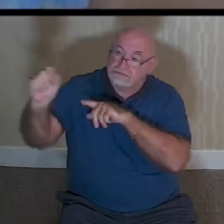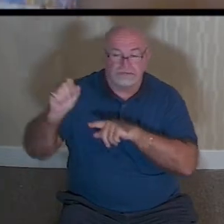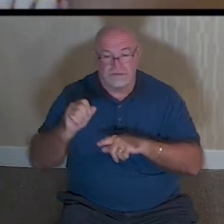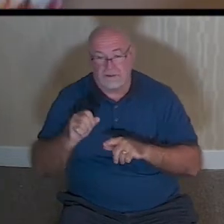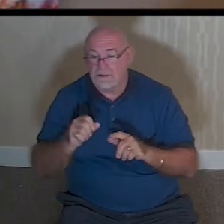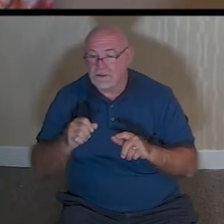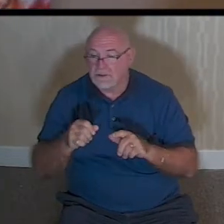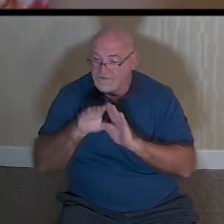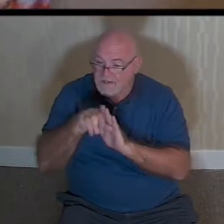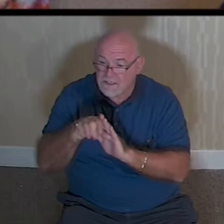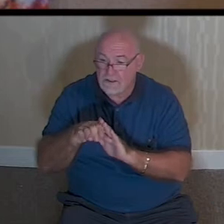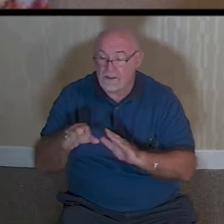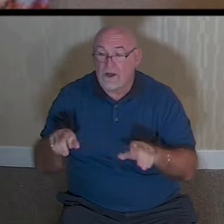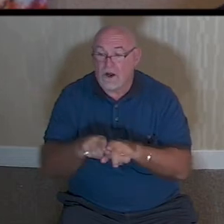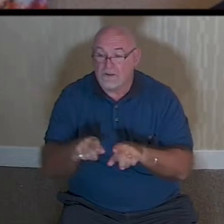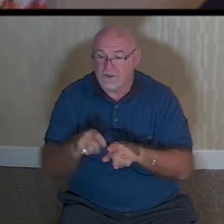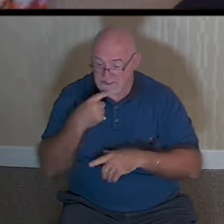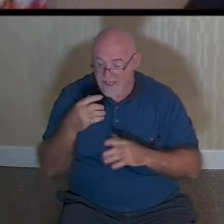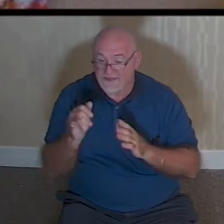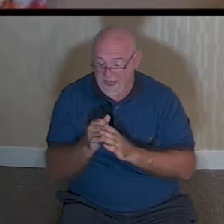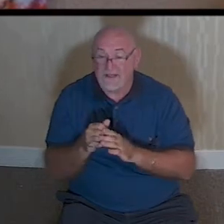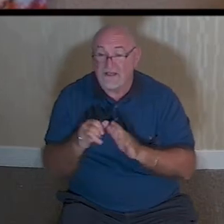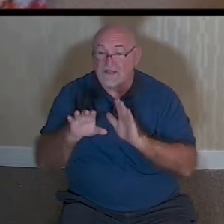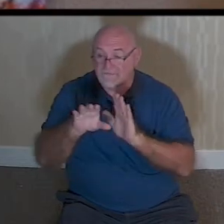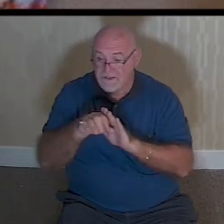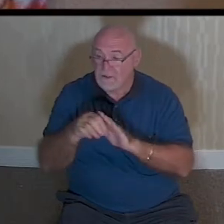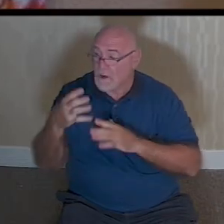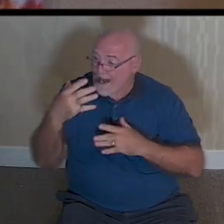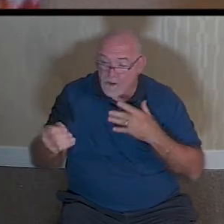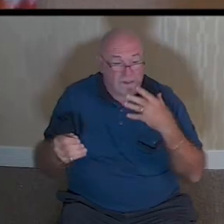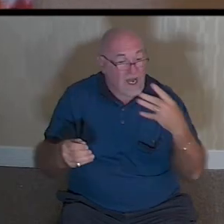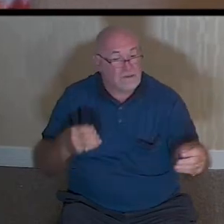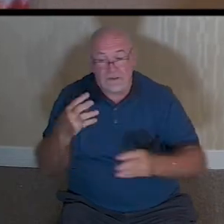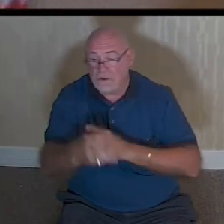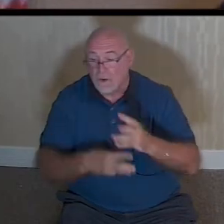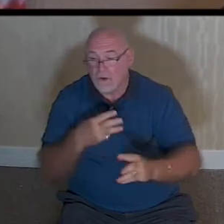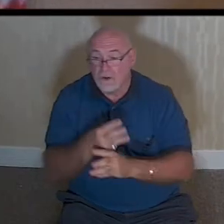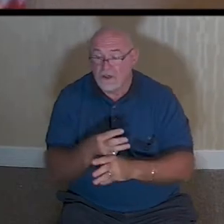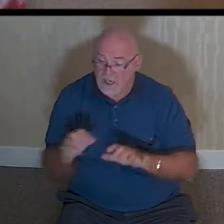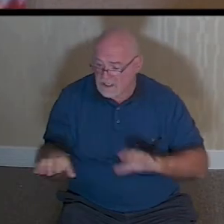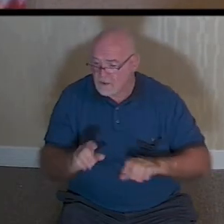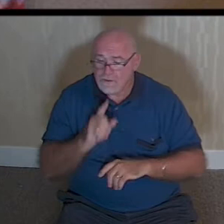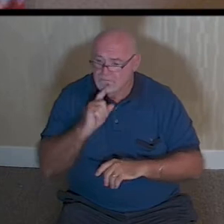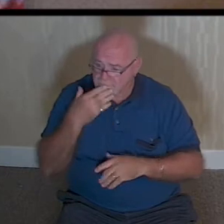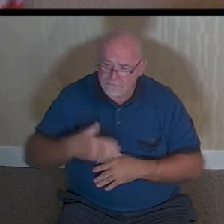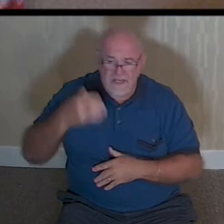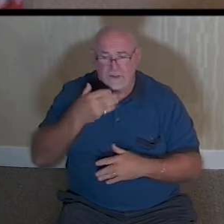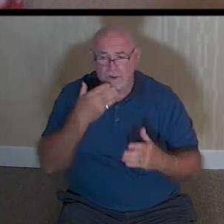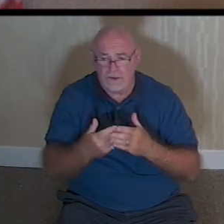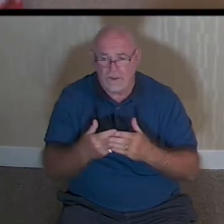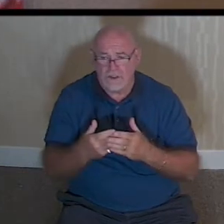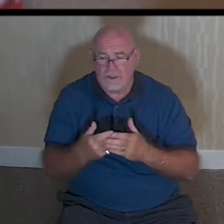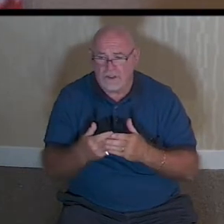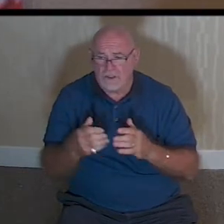also prayed that this video was going to go out and do the world, into the world, and do greater good than